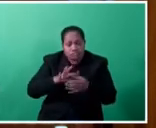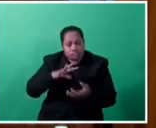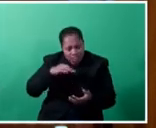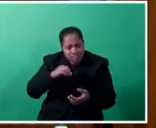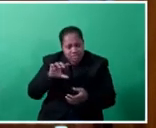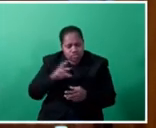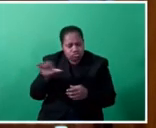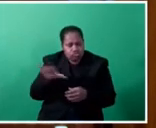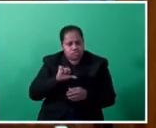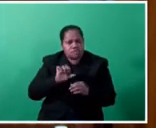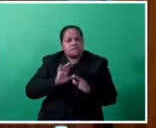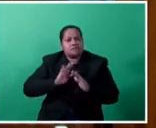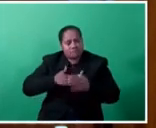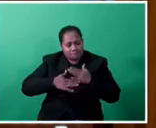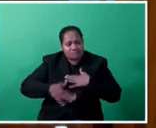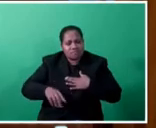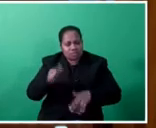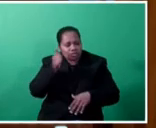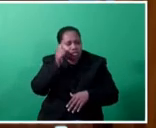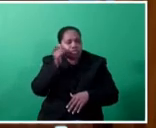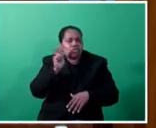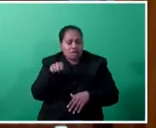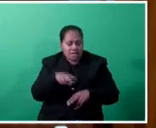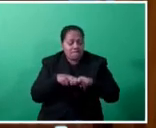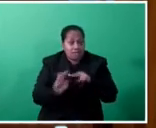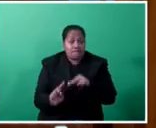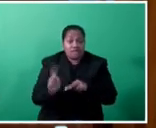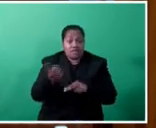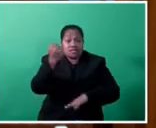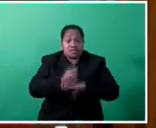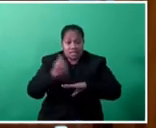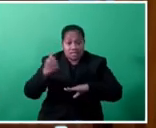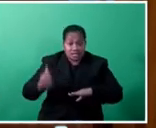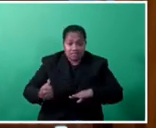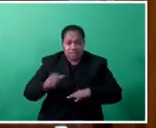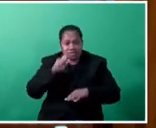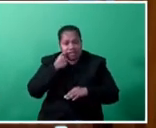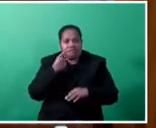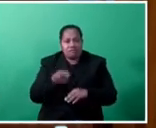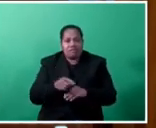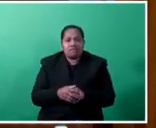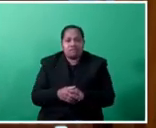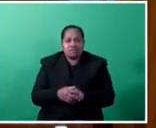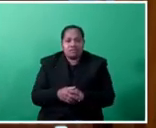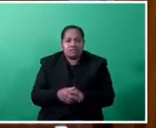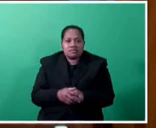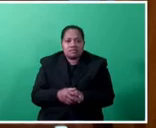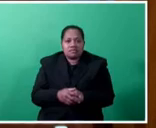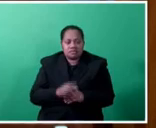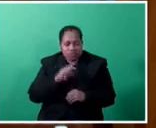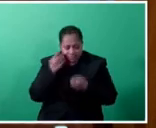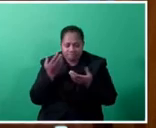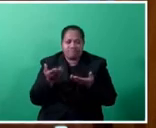them first, and the Ministry will always opt for the highest and the best use approach with high returns for their land. I